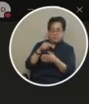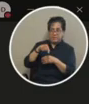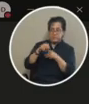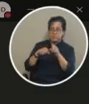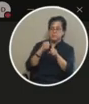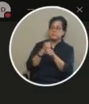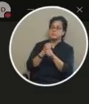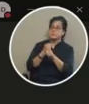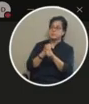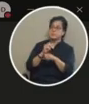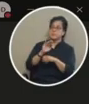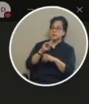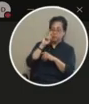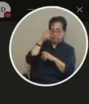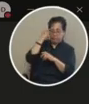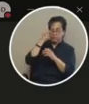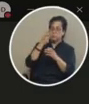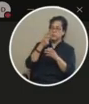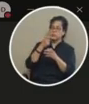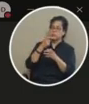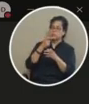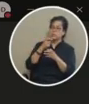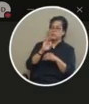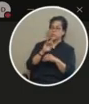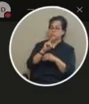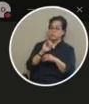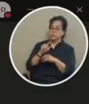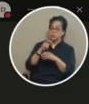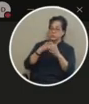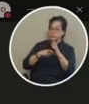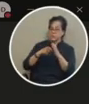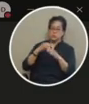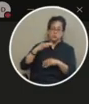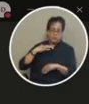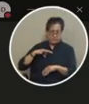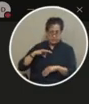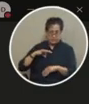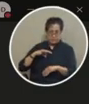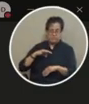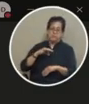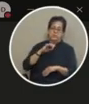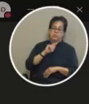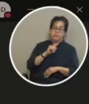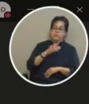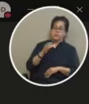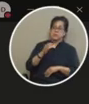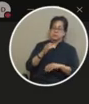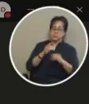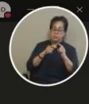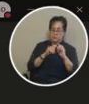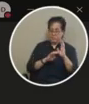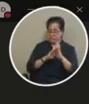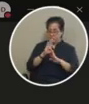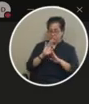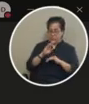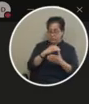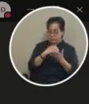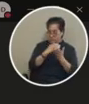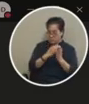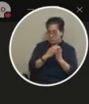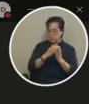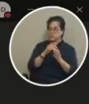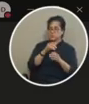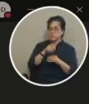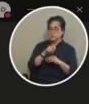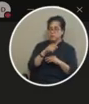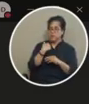was their federal fuel tax credit. And so one of the things we did when we developed the budget for them was there was always so much